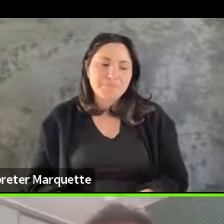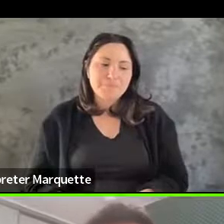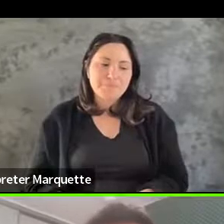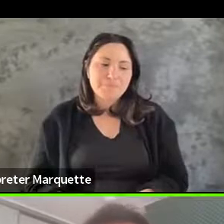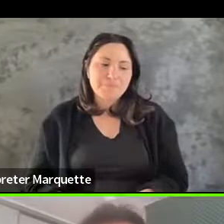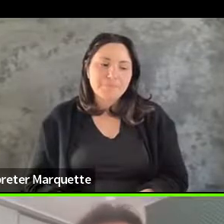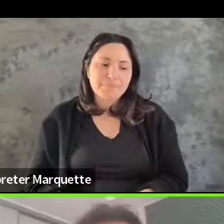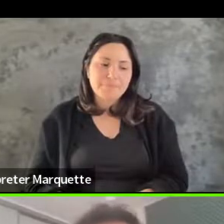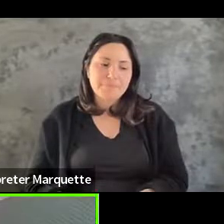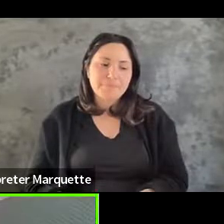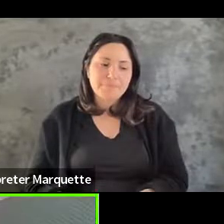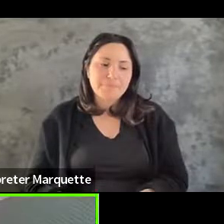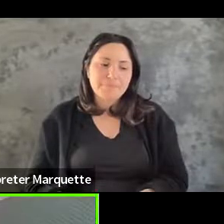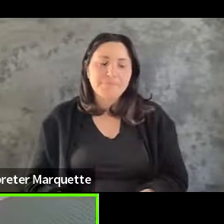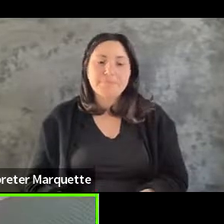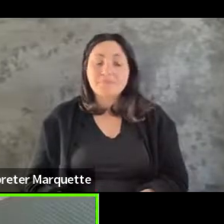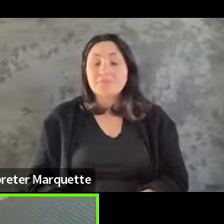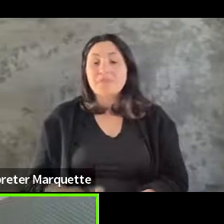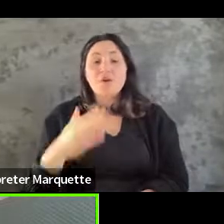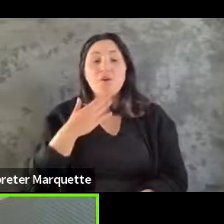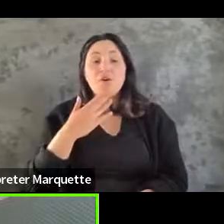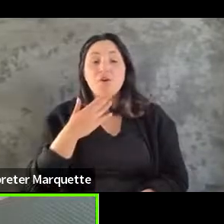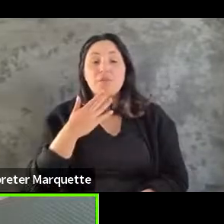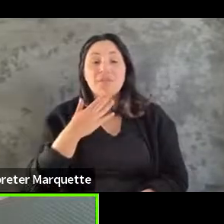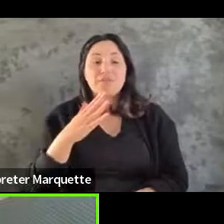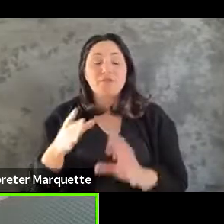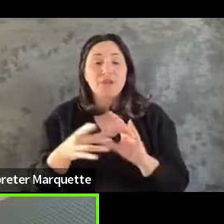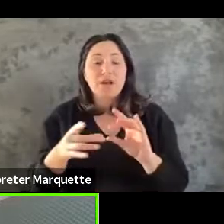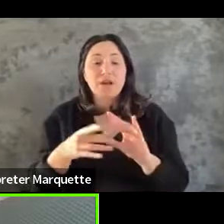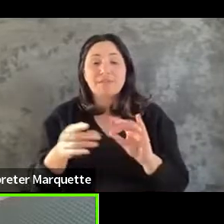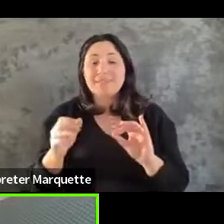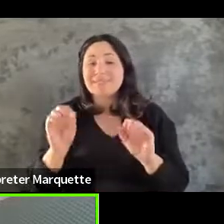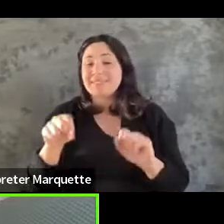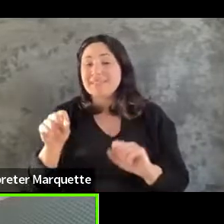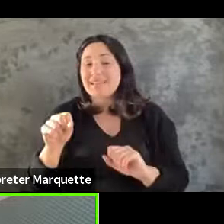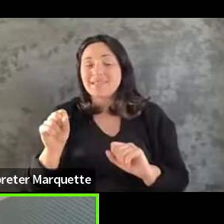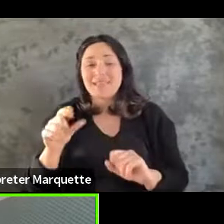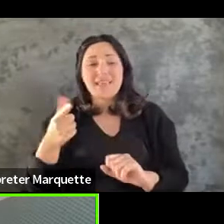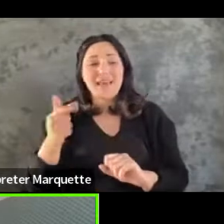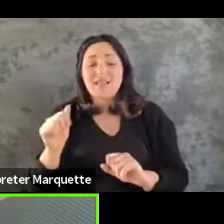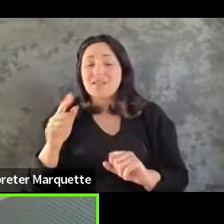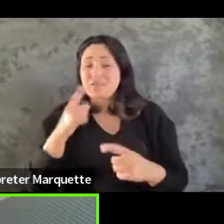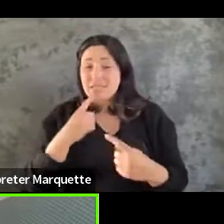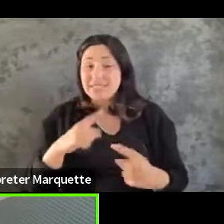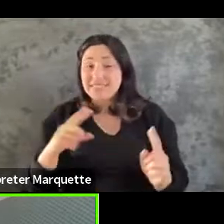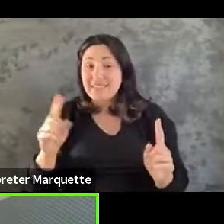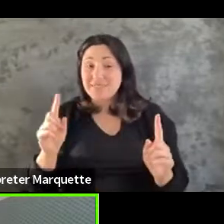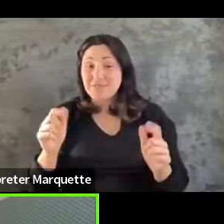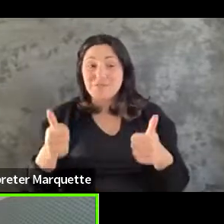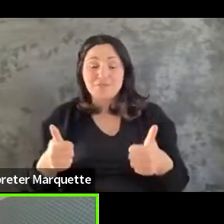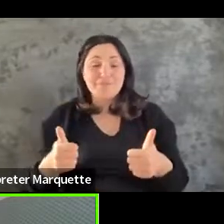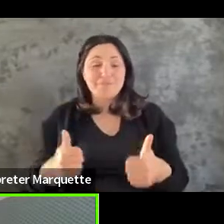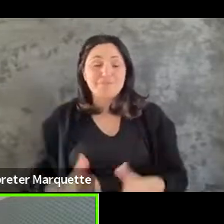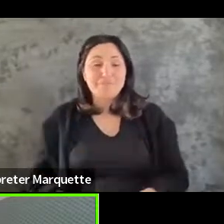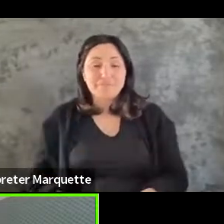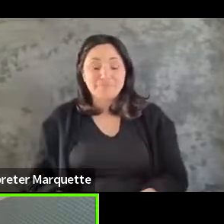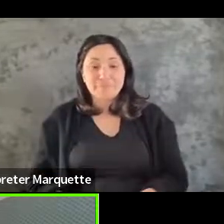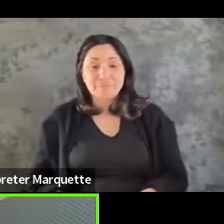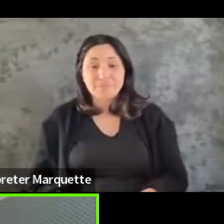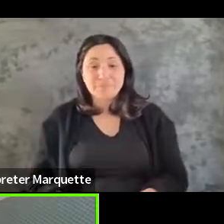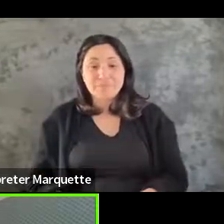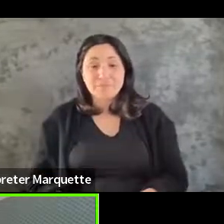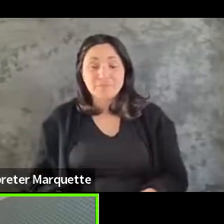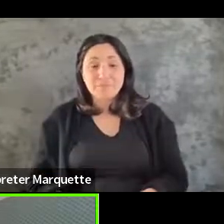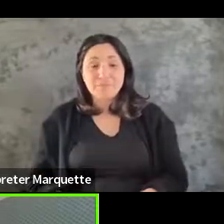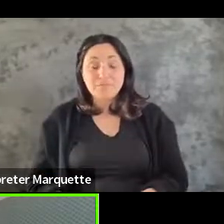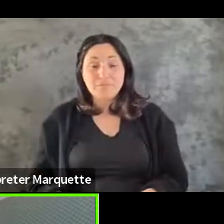Thank you. Thank you so much, David, for your kind words. Yes, that gala was very successful. And I know we are not,